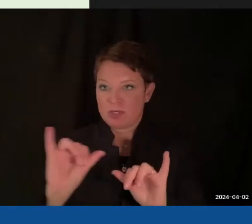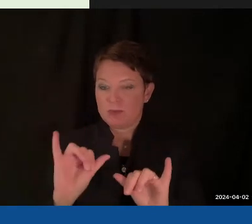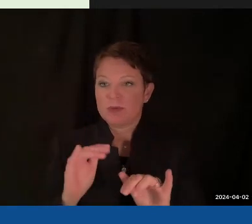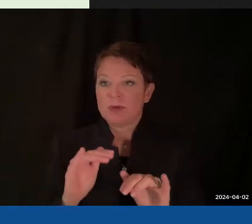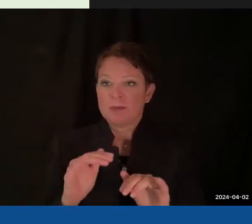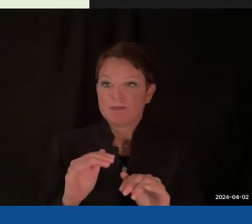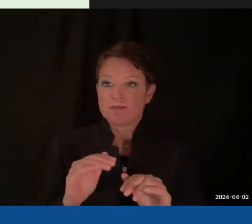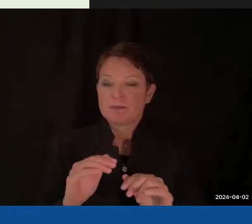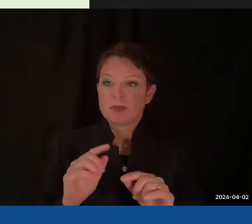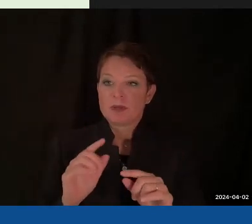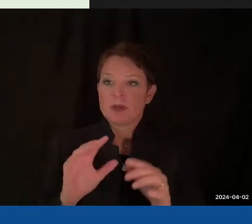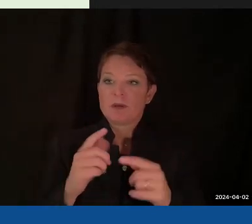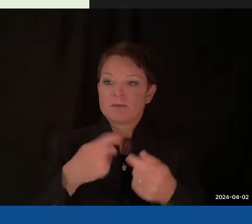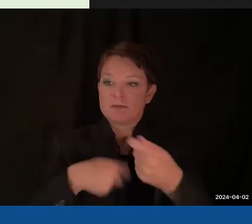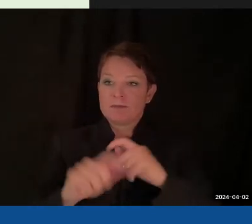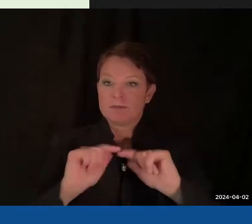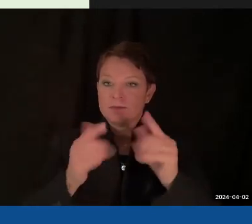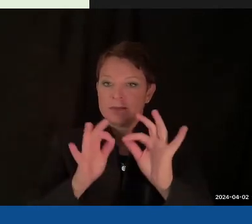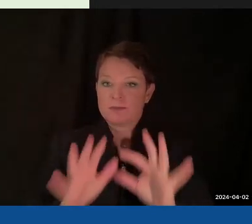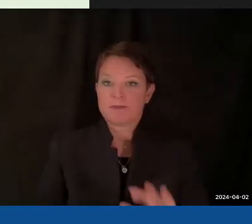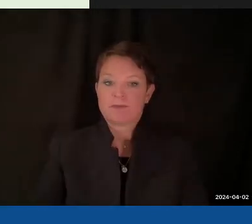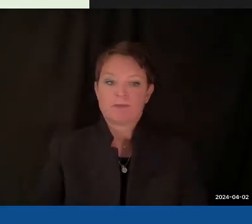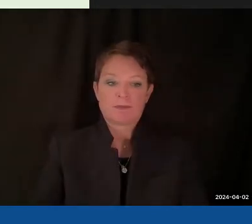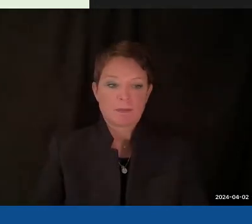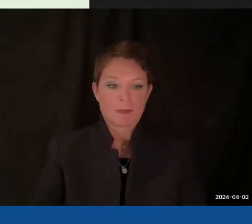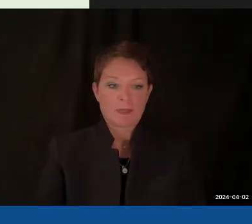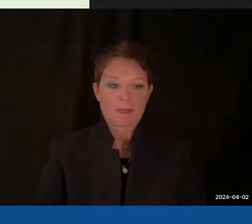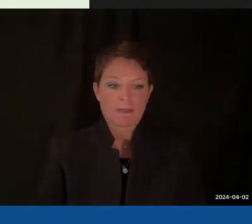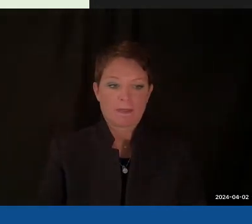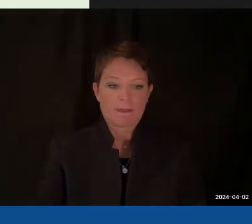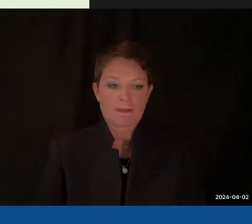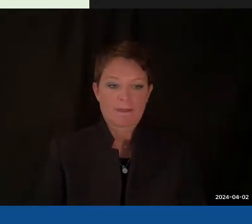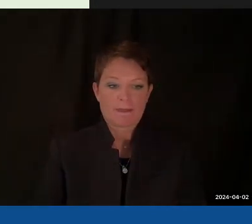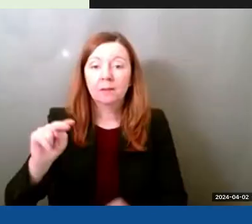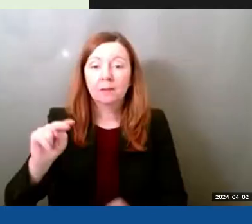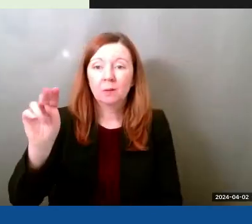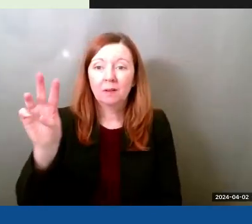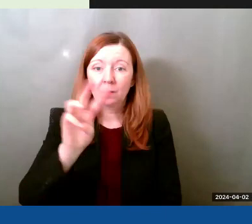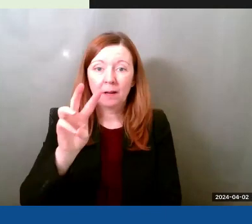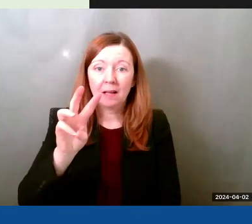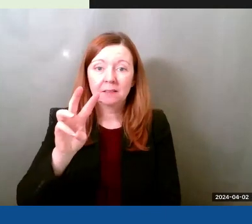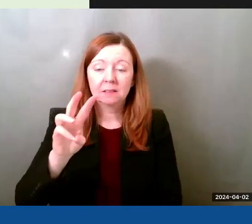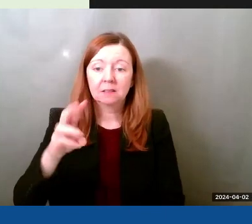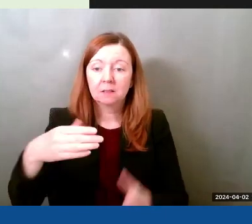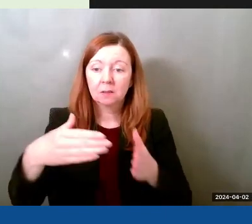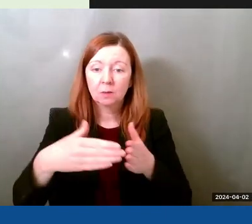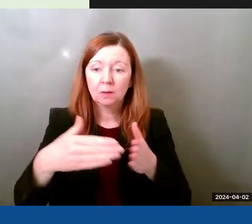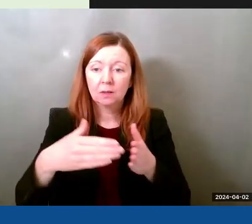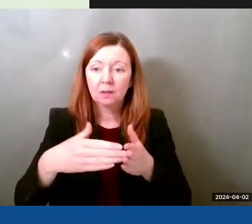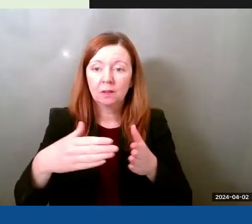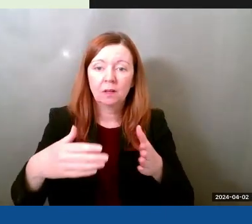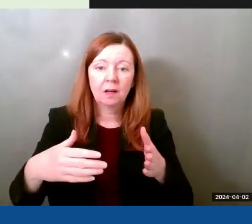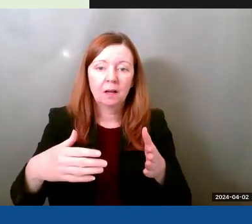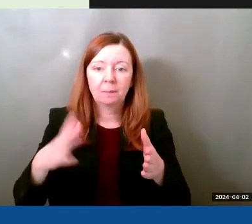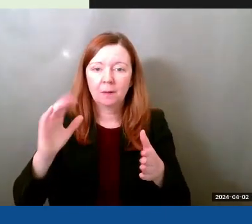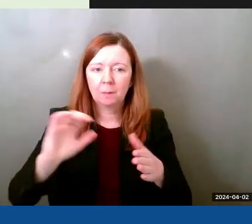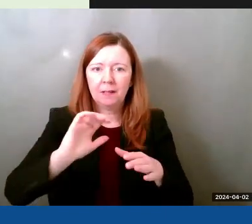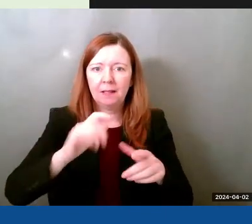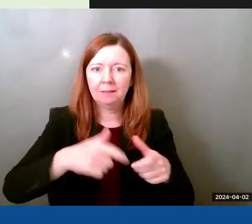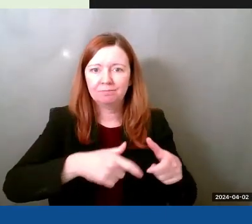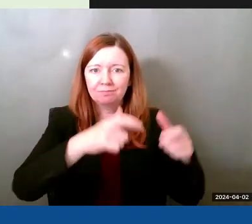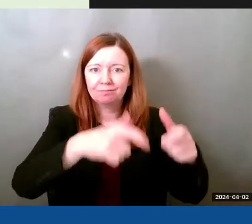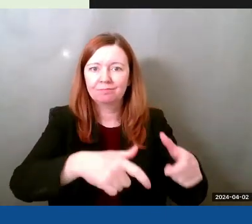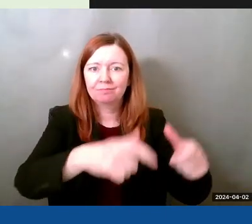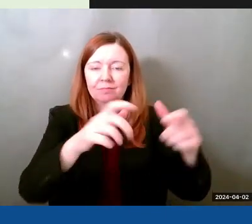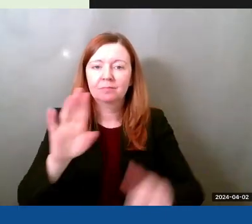right. There was a question posed on the northwest corner, and there will be perimeter hardening, as mentioned, all the way around the site in the form